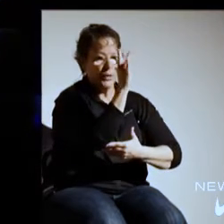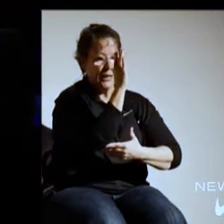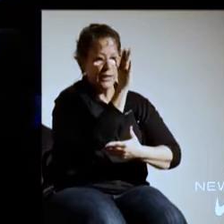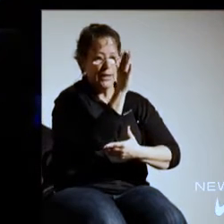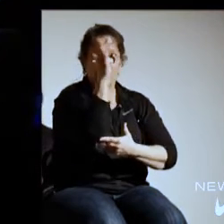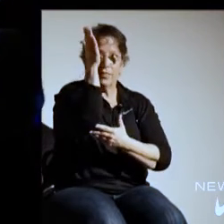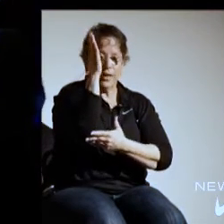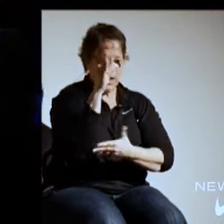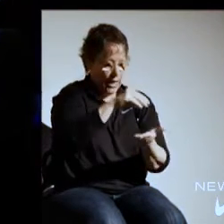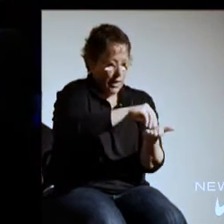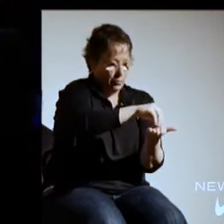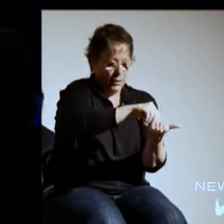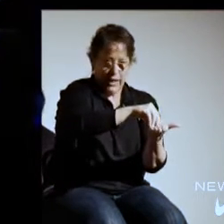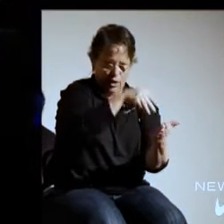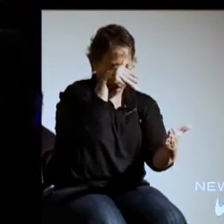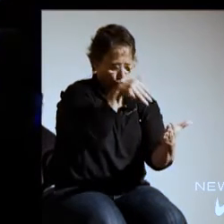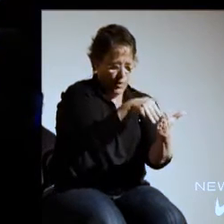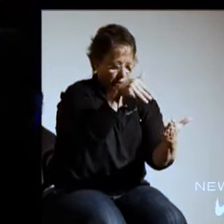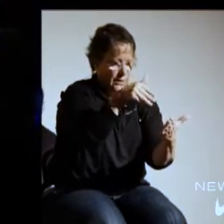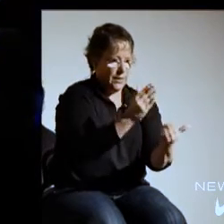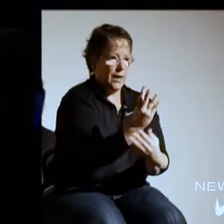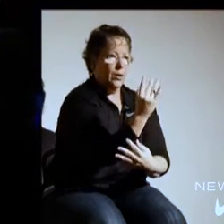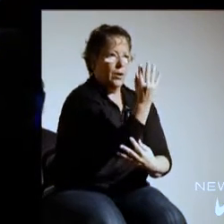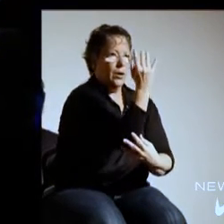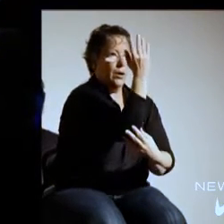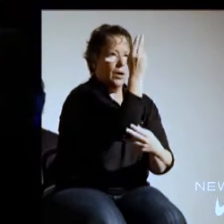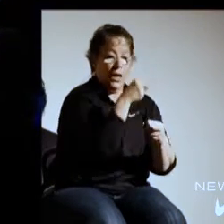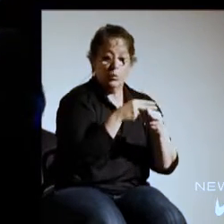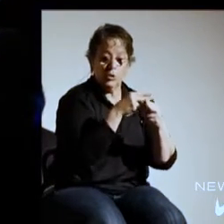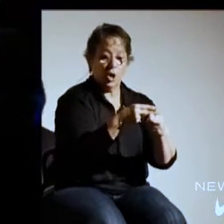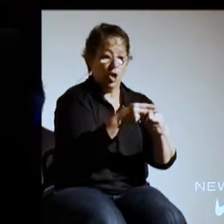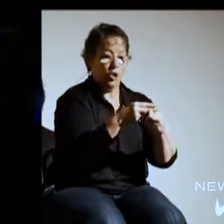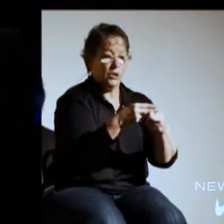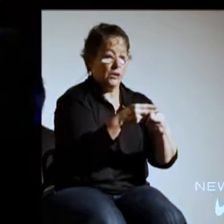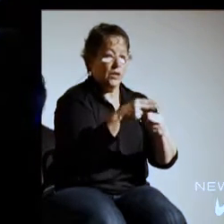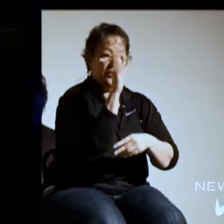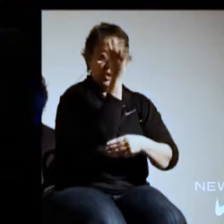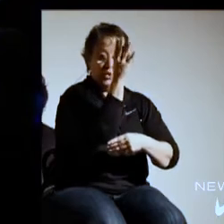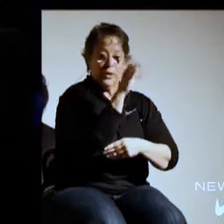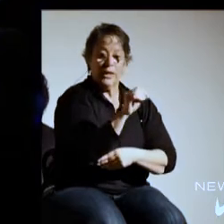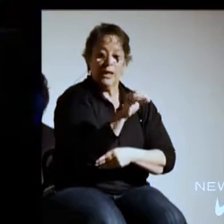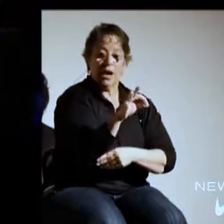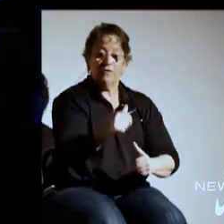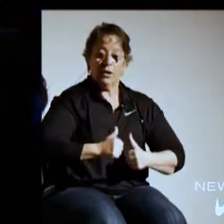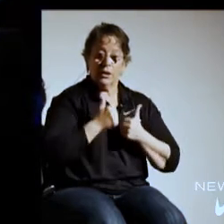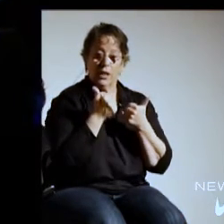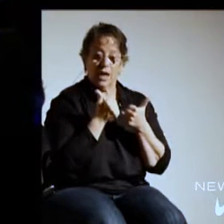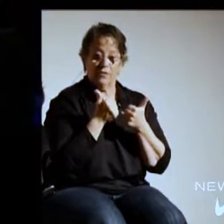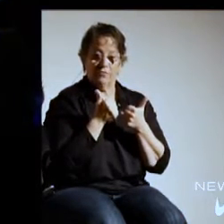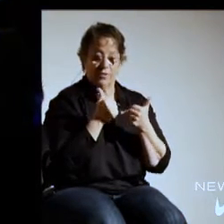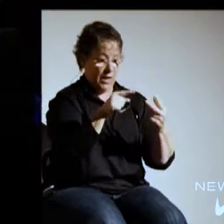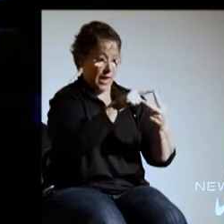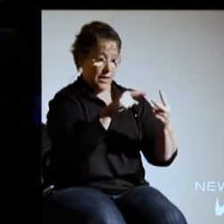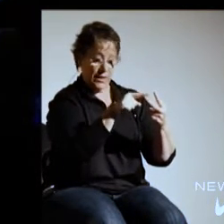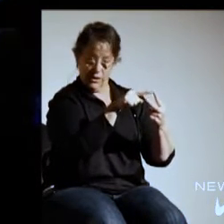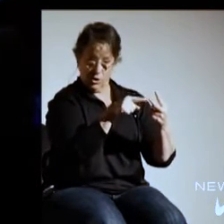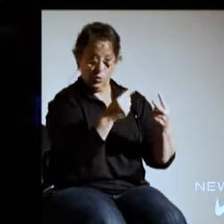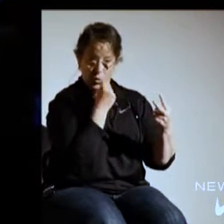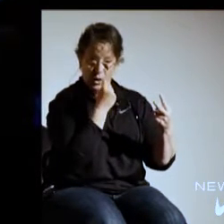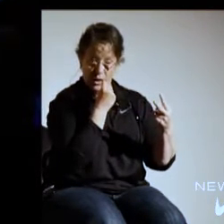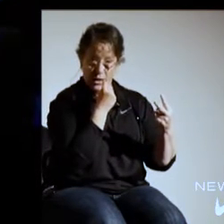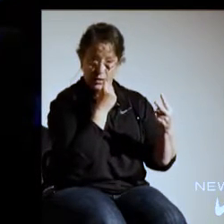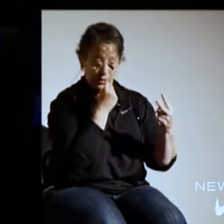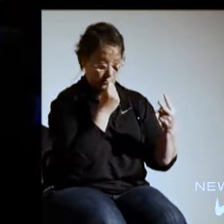in the center of that garden called the Tree of Life. And Adam and Eve got to eat from that tree that God